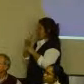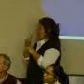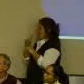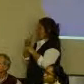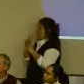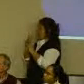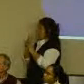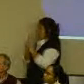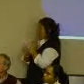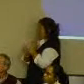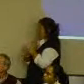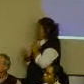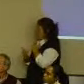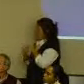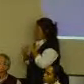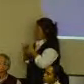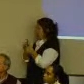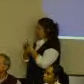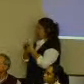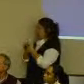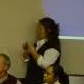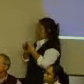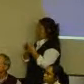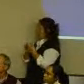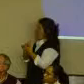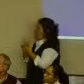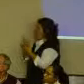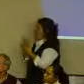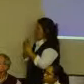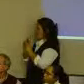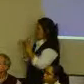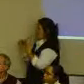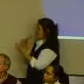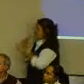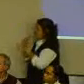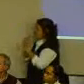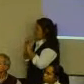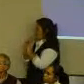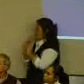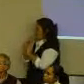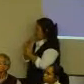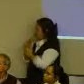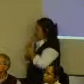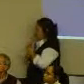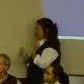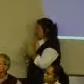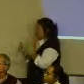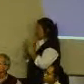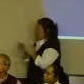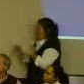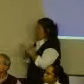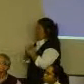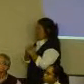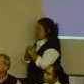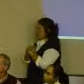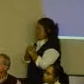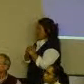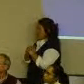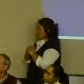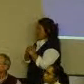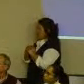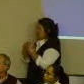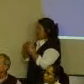people who are interested in technology, you know, helping people, socializing, who are learning different things.